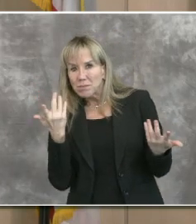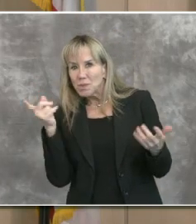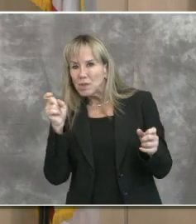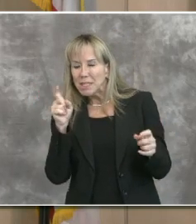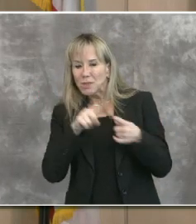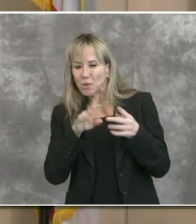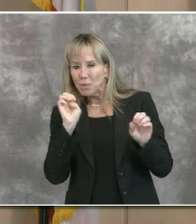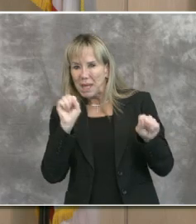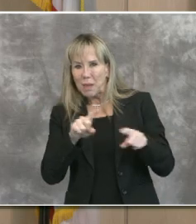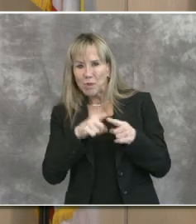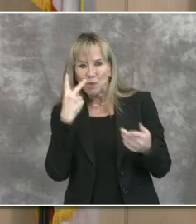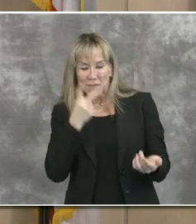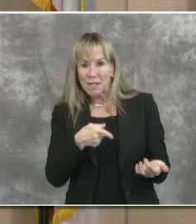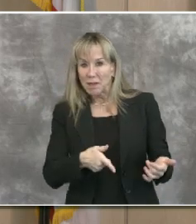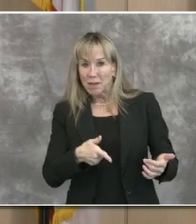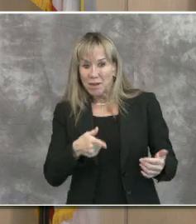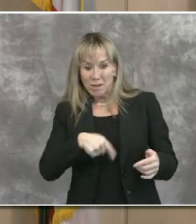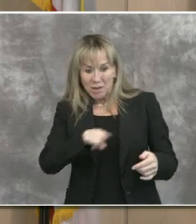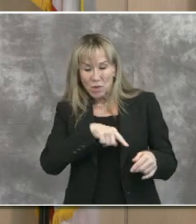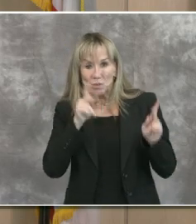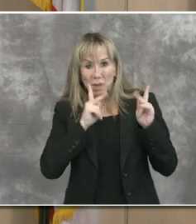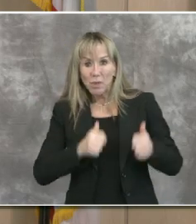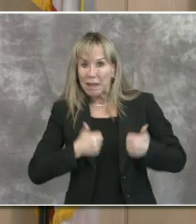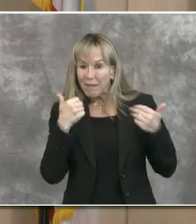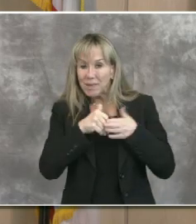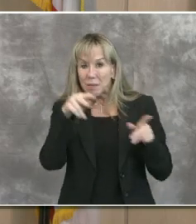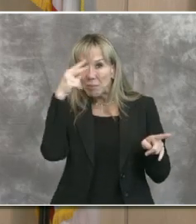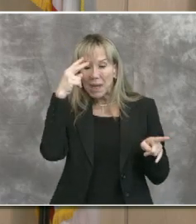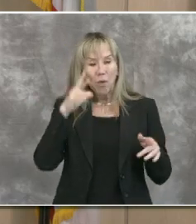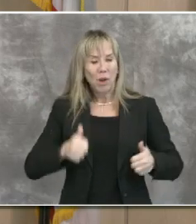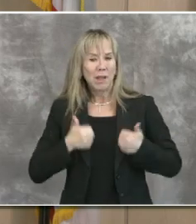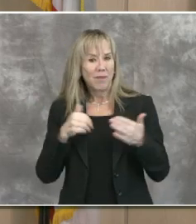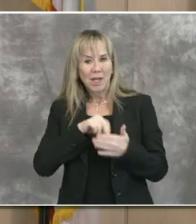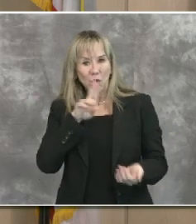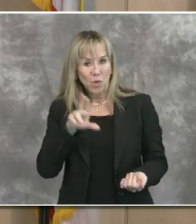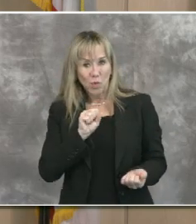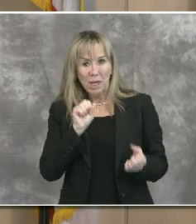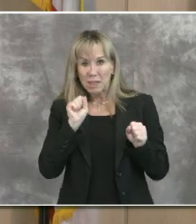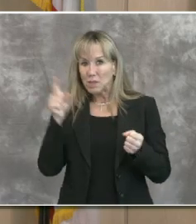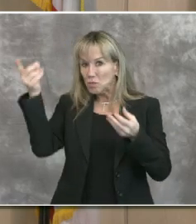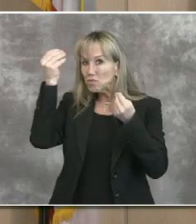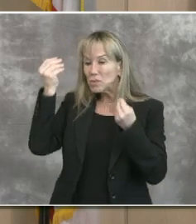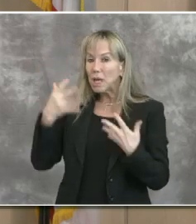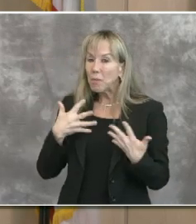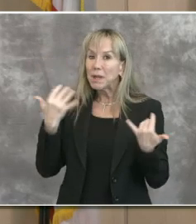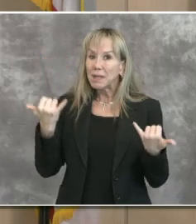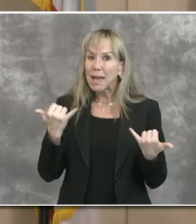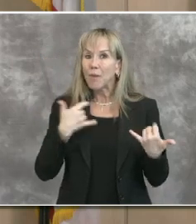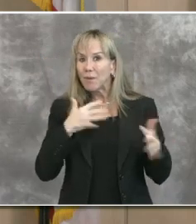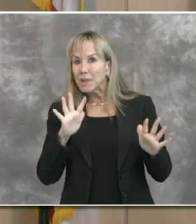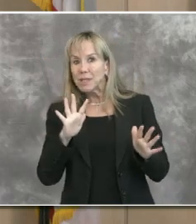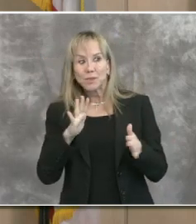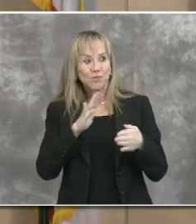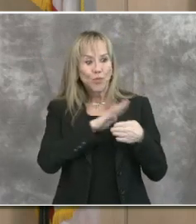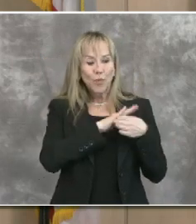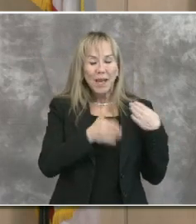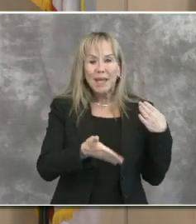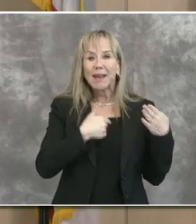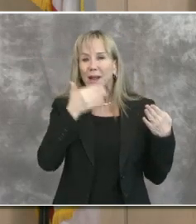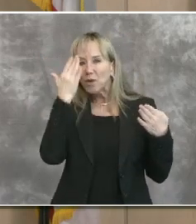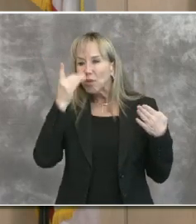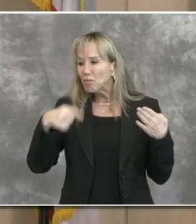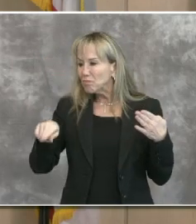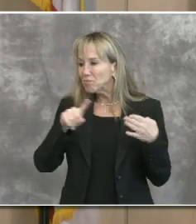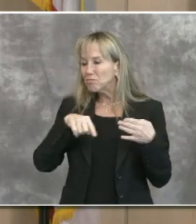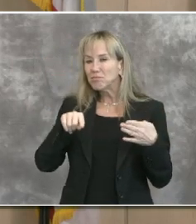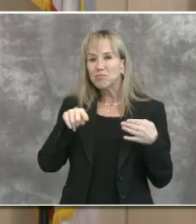these folks live. Do they live in Mexico or do they live in the U.S.? And so can you tell me now that it's we've been through the weekend, and I know there was a meeting